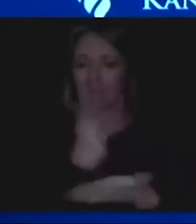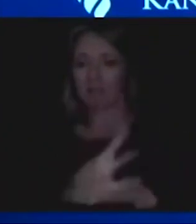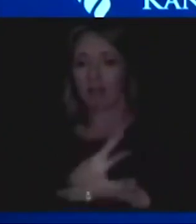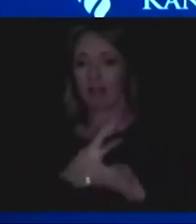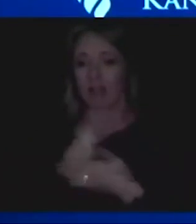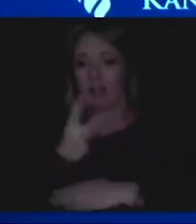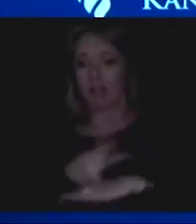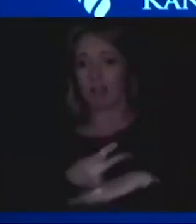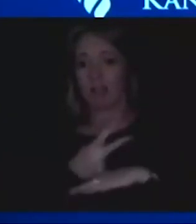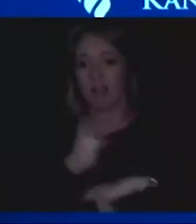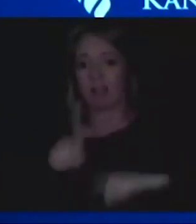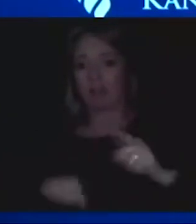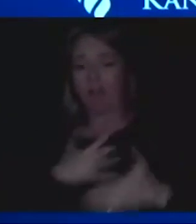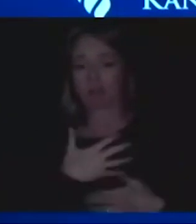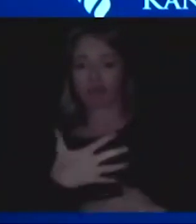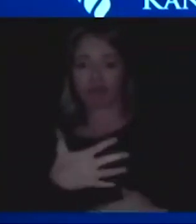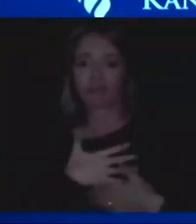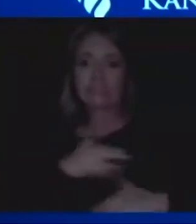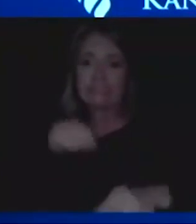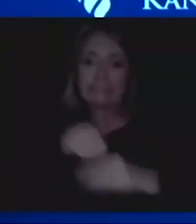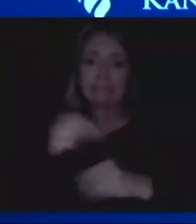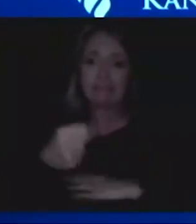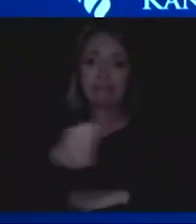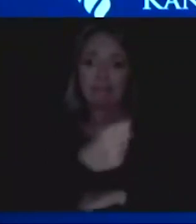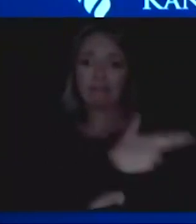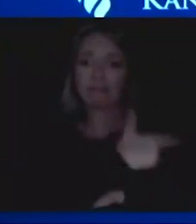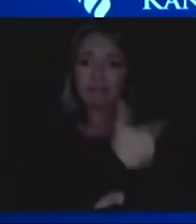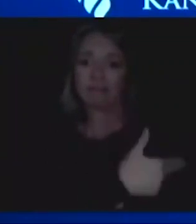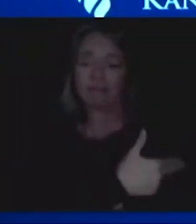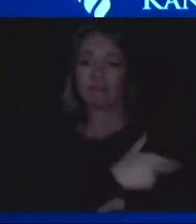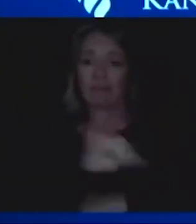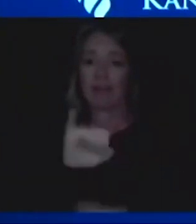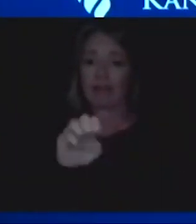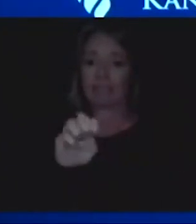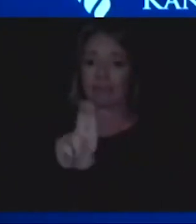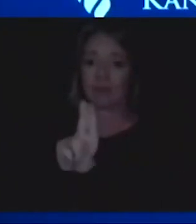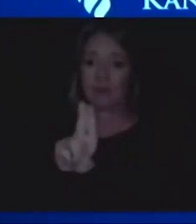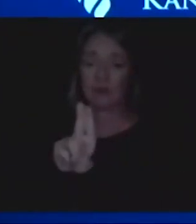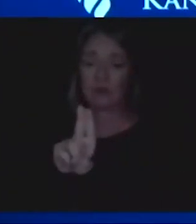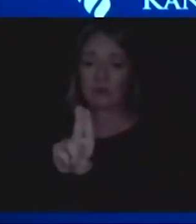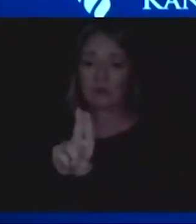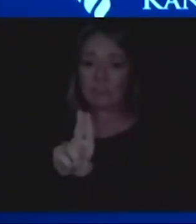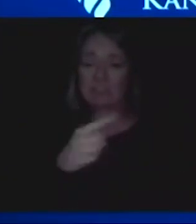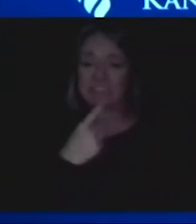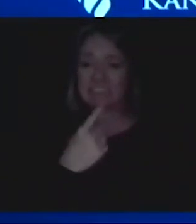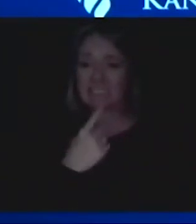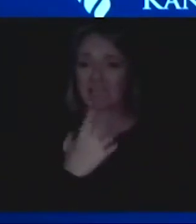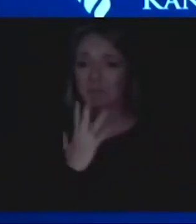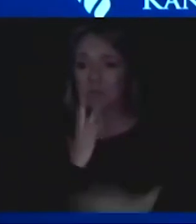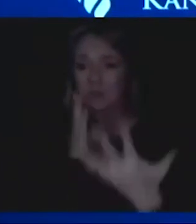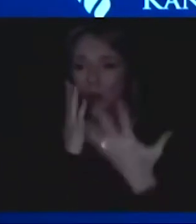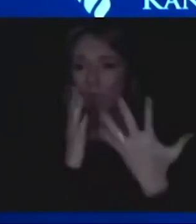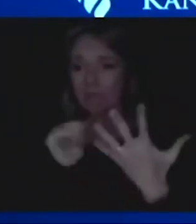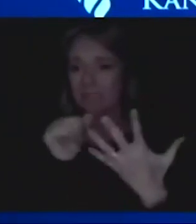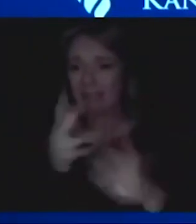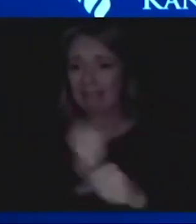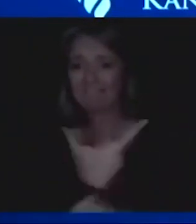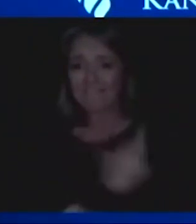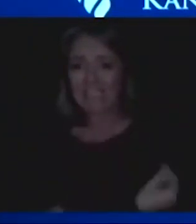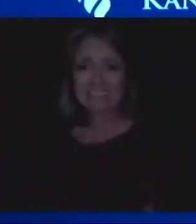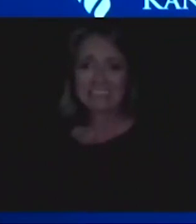breathe, being admitted, going to the ICU, not knowing they'll live or die, and say, I'm so embarrassed I didn't get vaccinated.